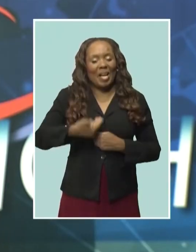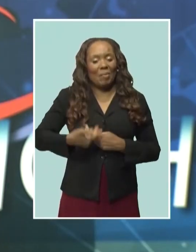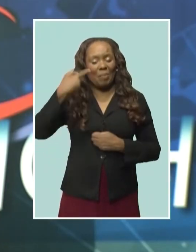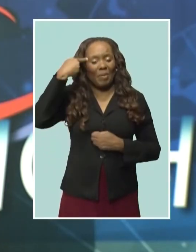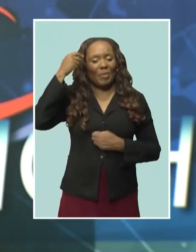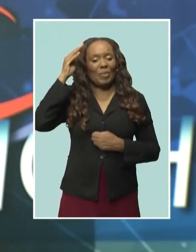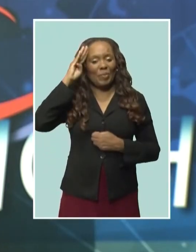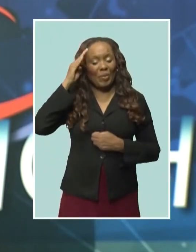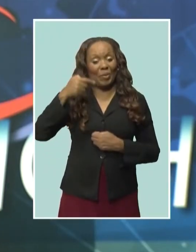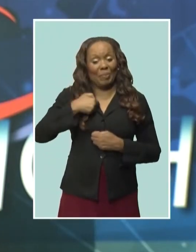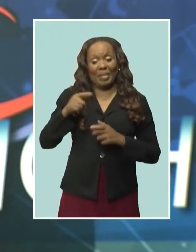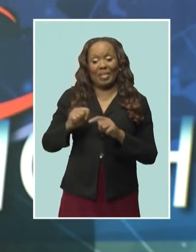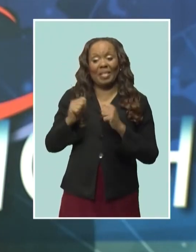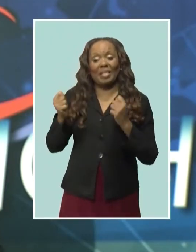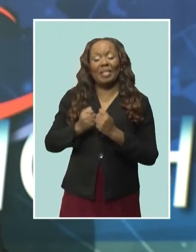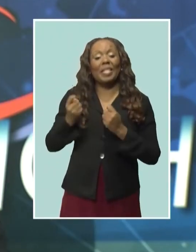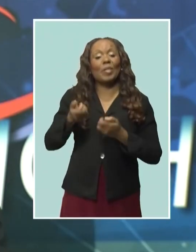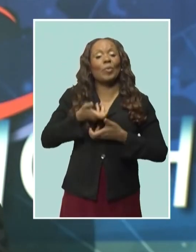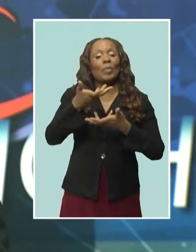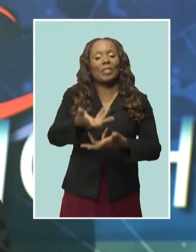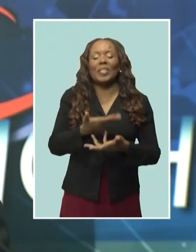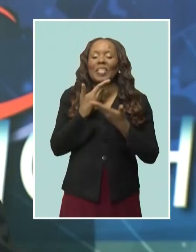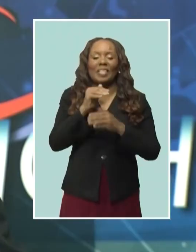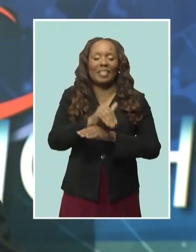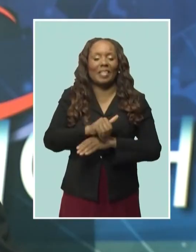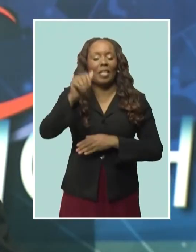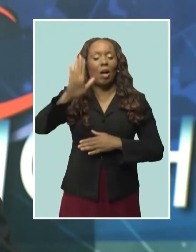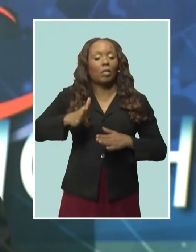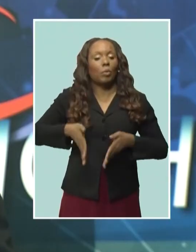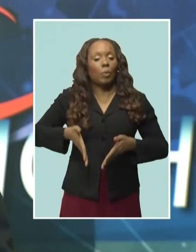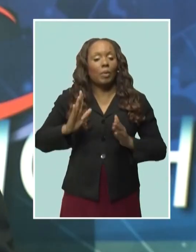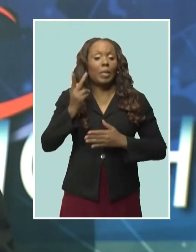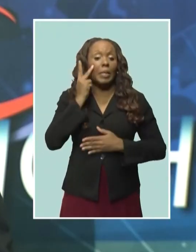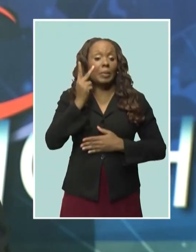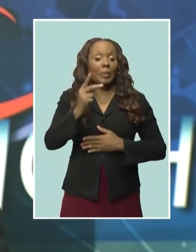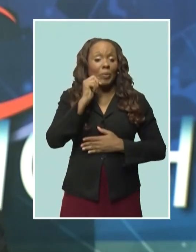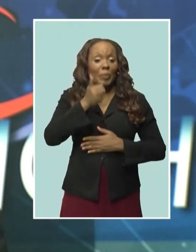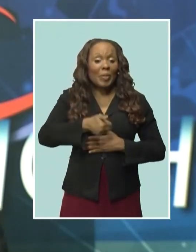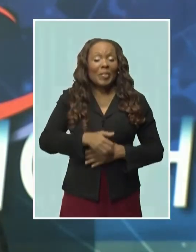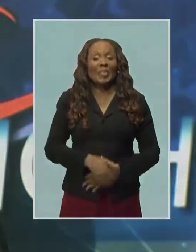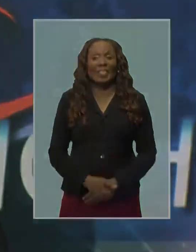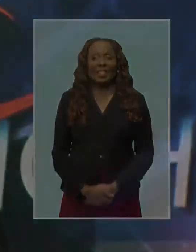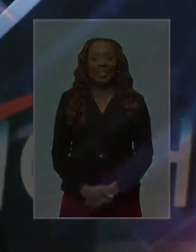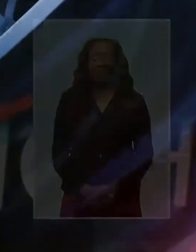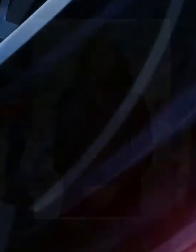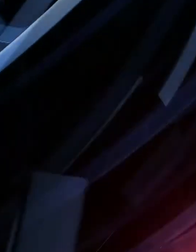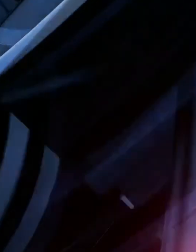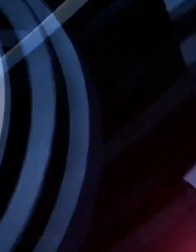Pearson Bowen. For the crew, to all of you, good night. By God's will, we'll see you tomorrow.